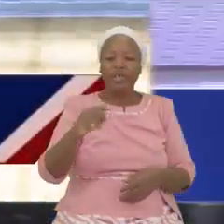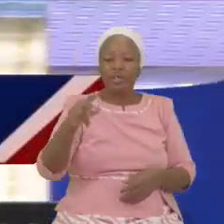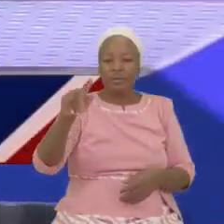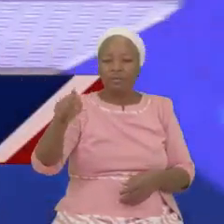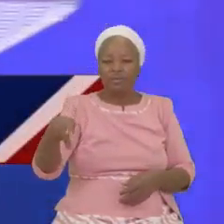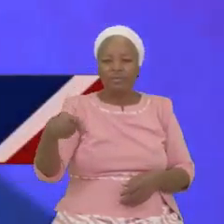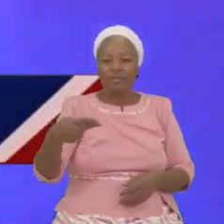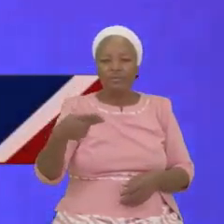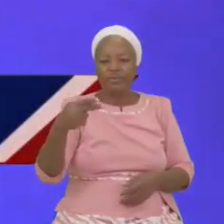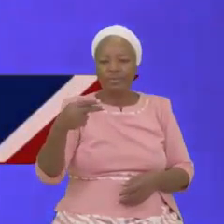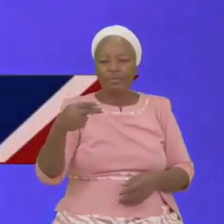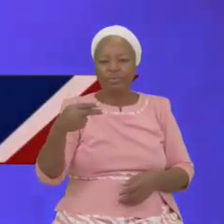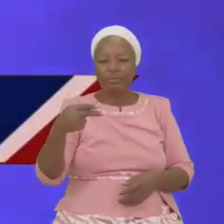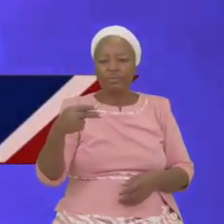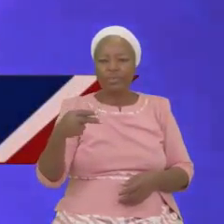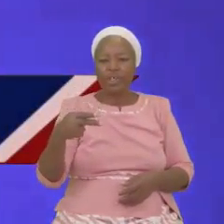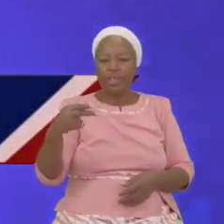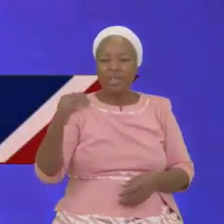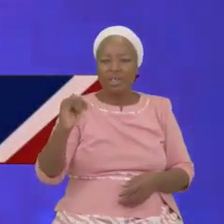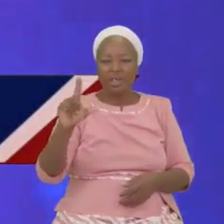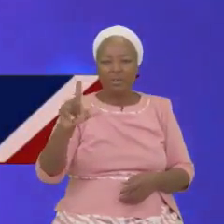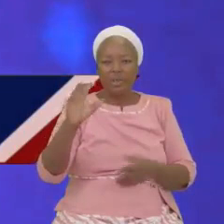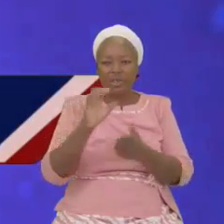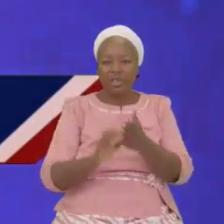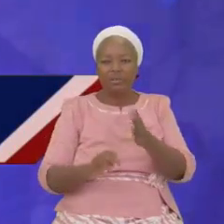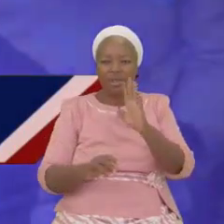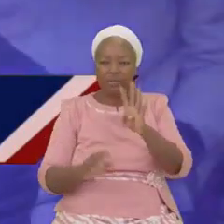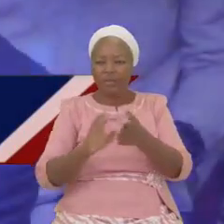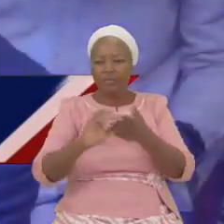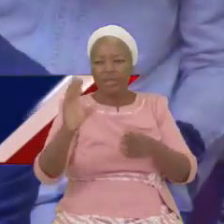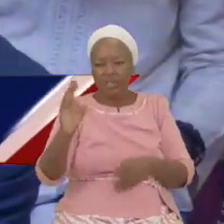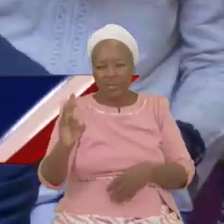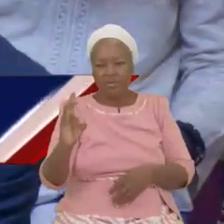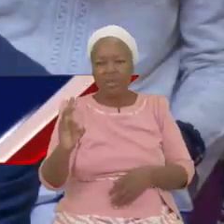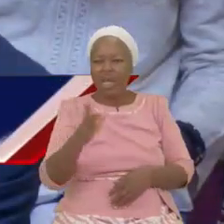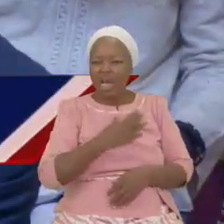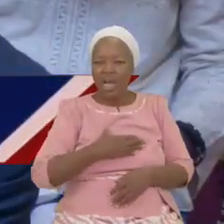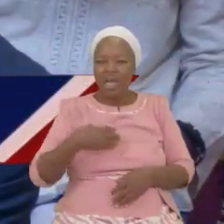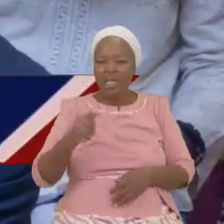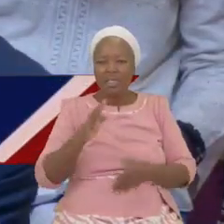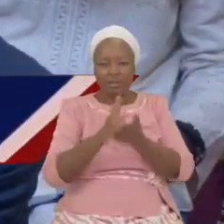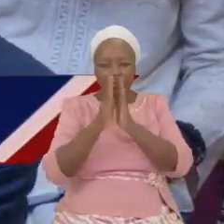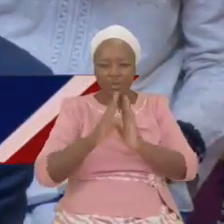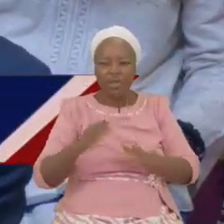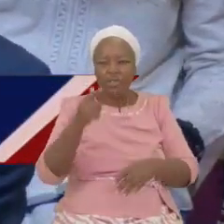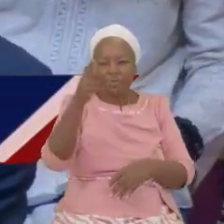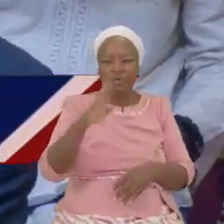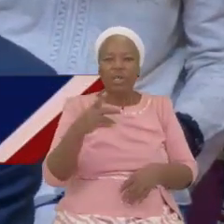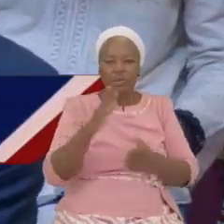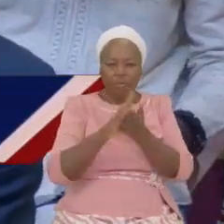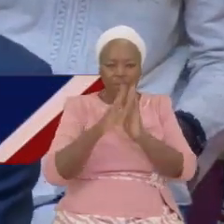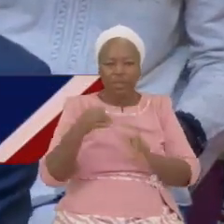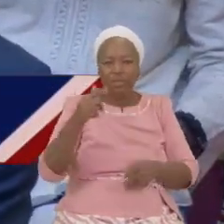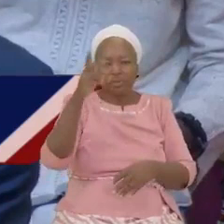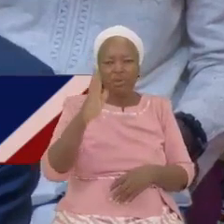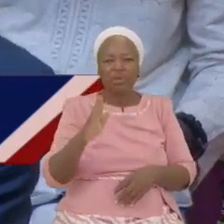reading from verse 7. In Philippians chapter 4, verse 7, and the peace of God, and the peace of God, the peace of